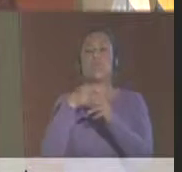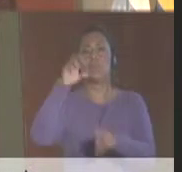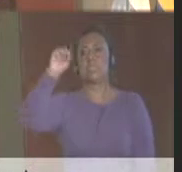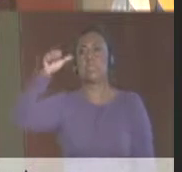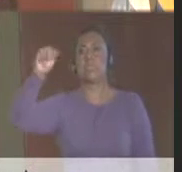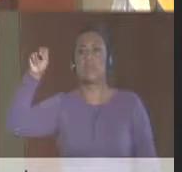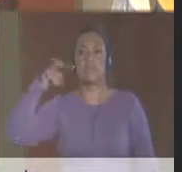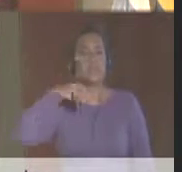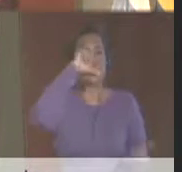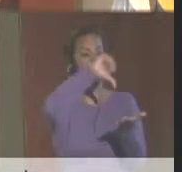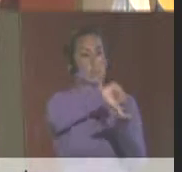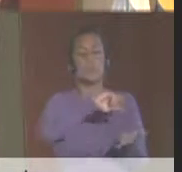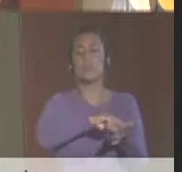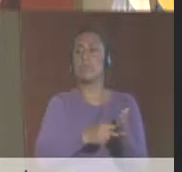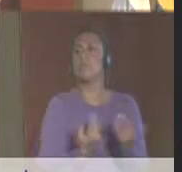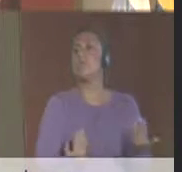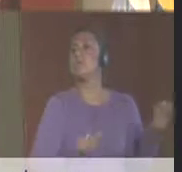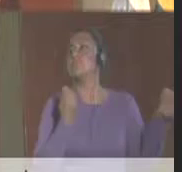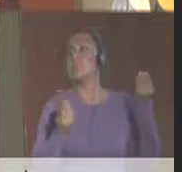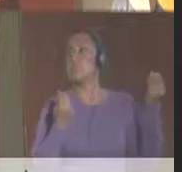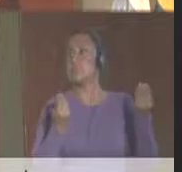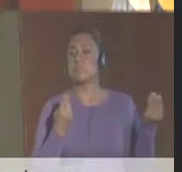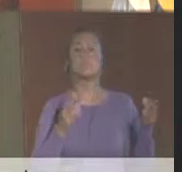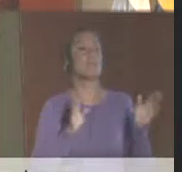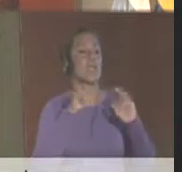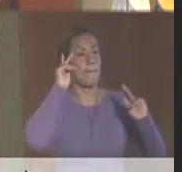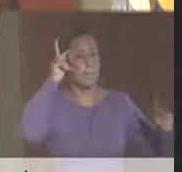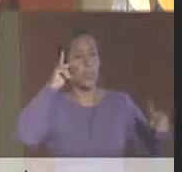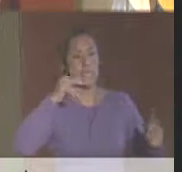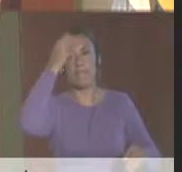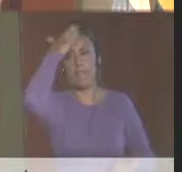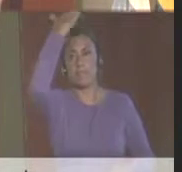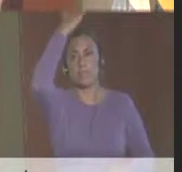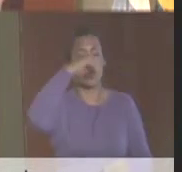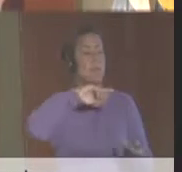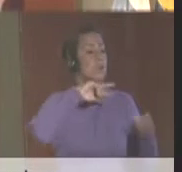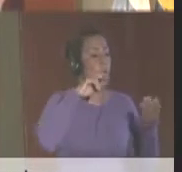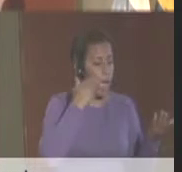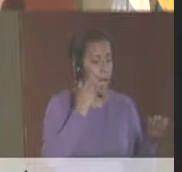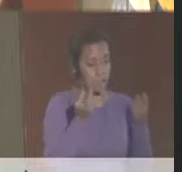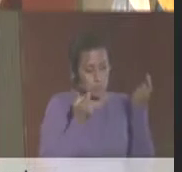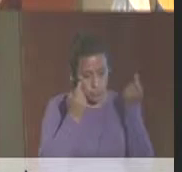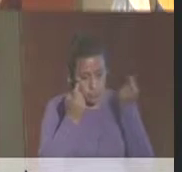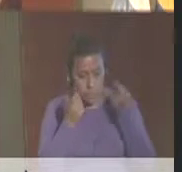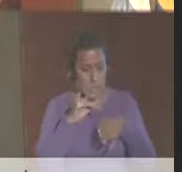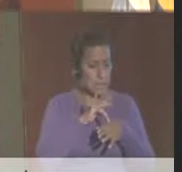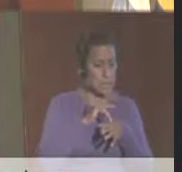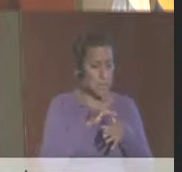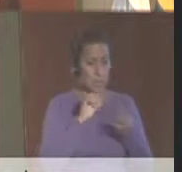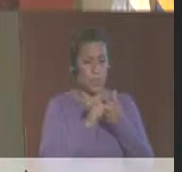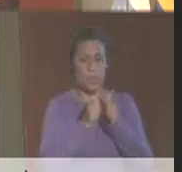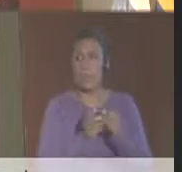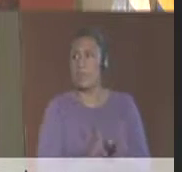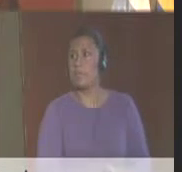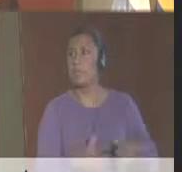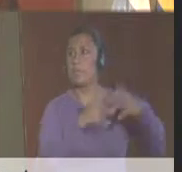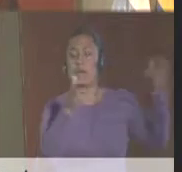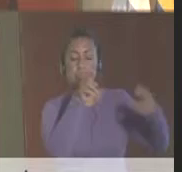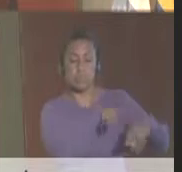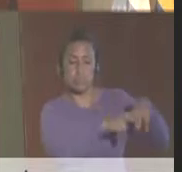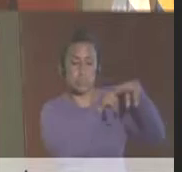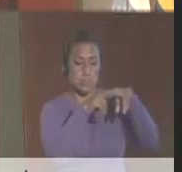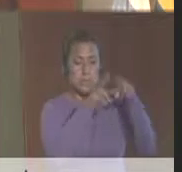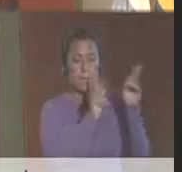a development plan which has in mind to develop as a state policy the